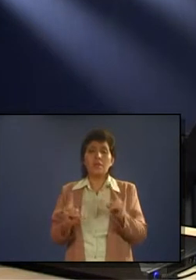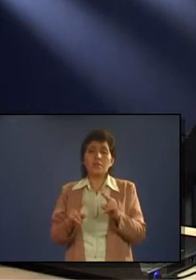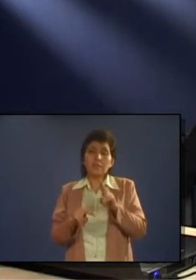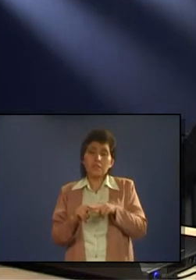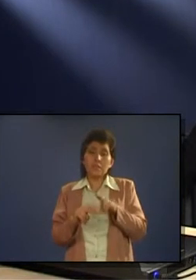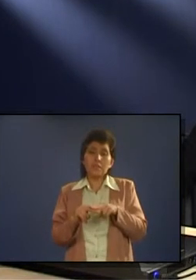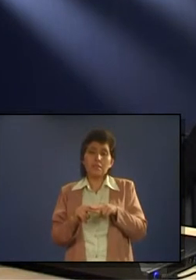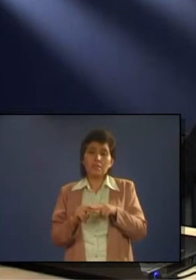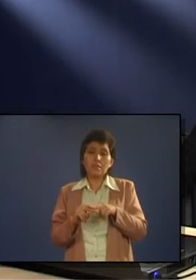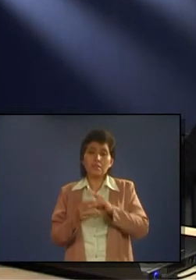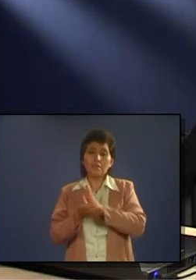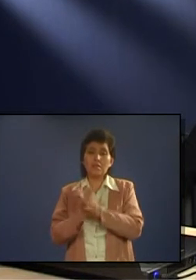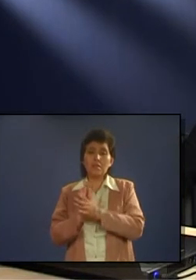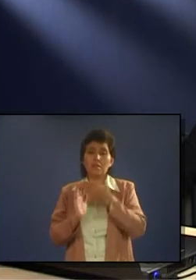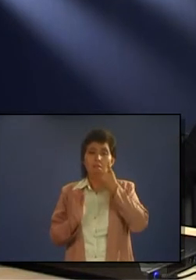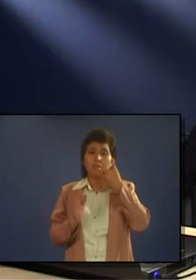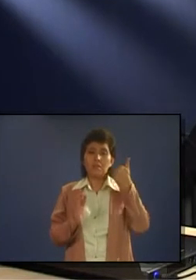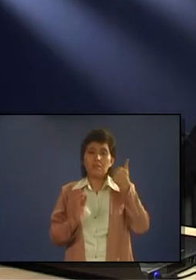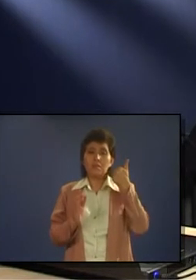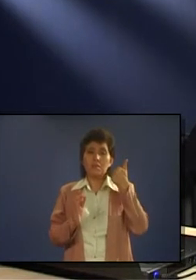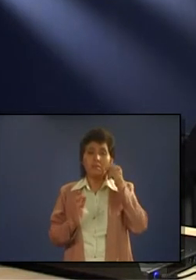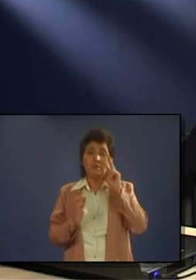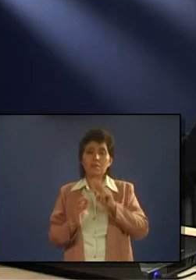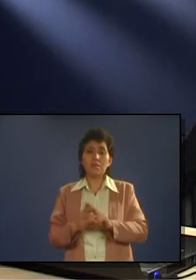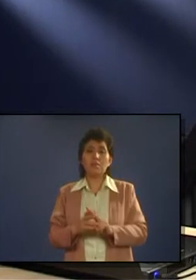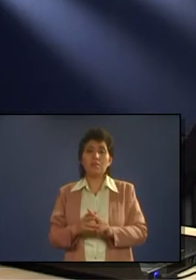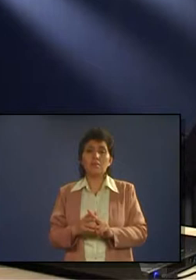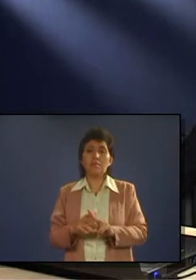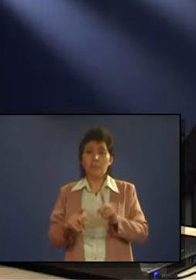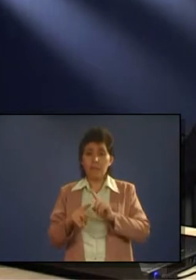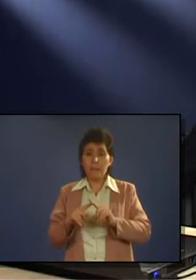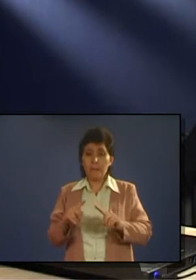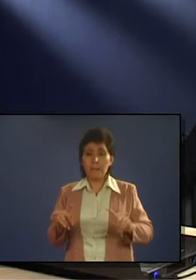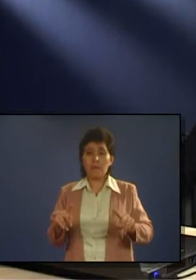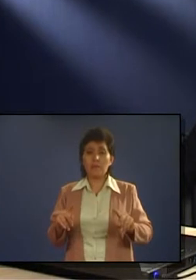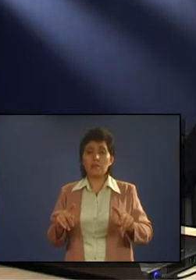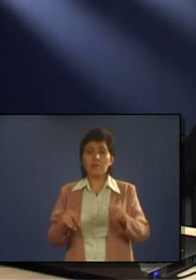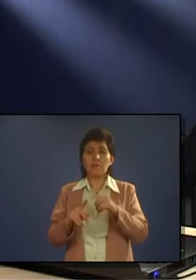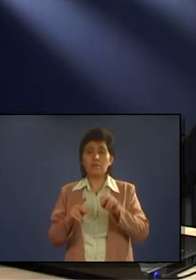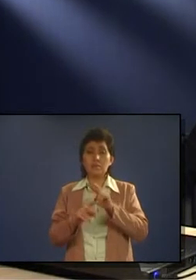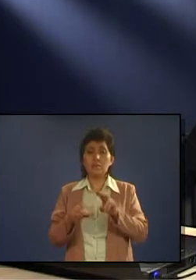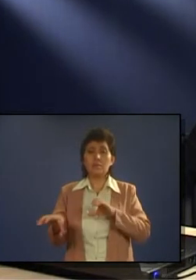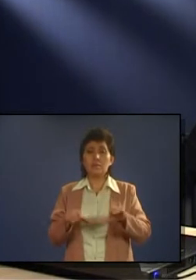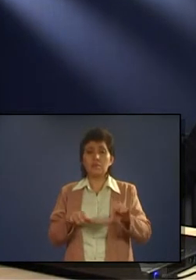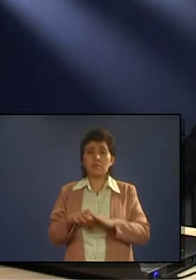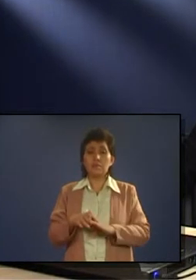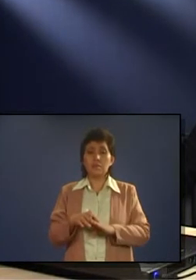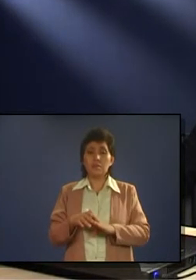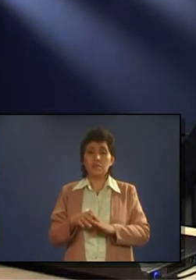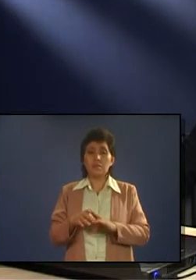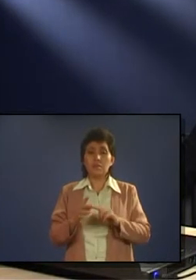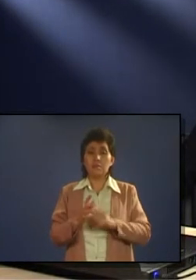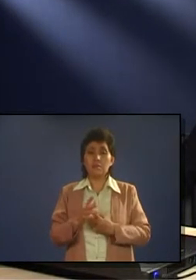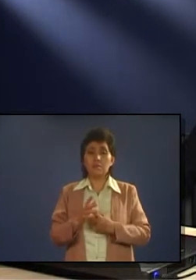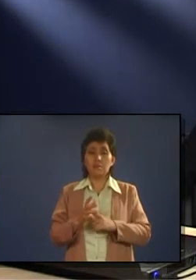He'd be sitting down. He'd be like the best son that you have ever seen. But when no one is watching him, what he does is he will take a stick